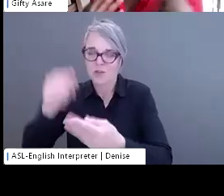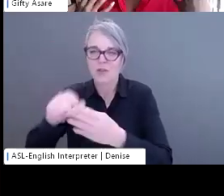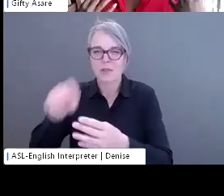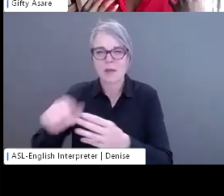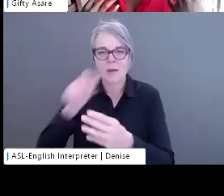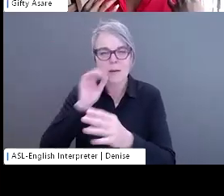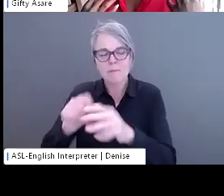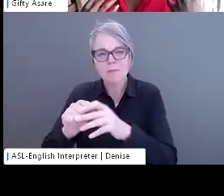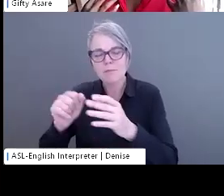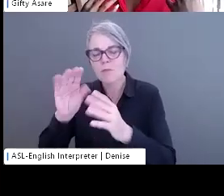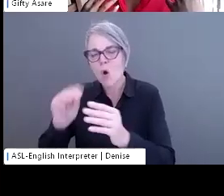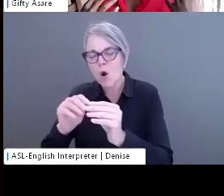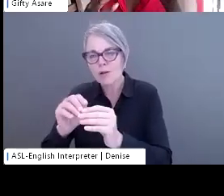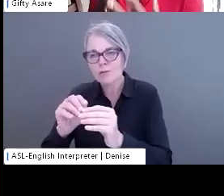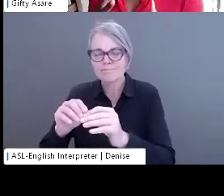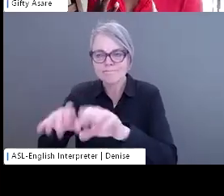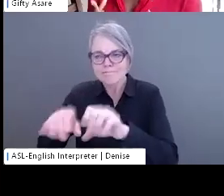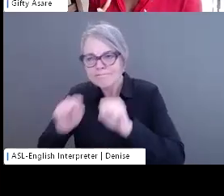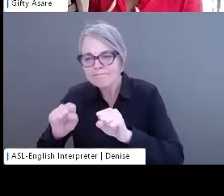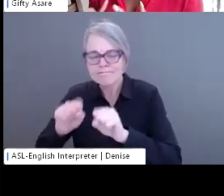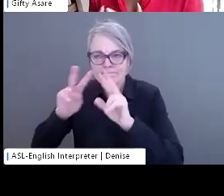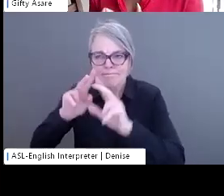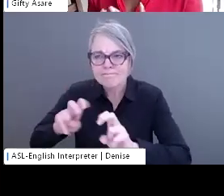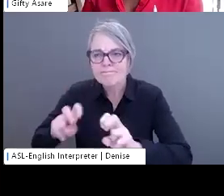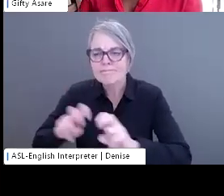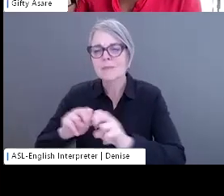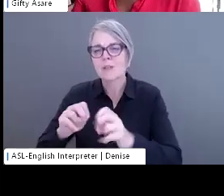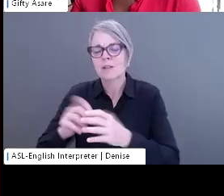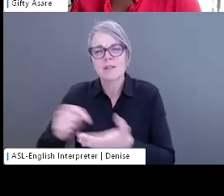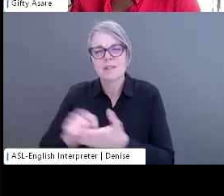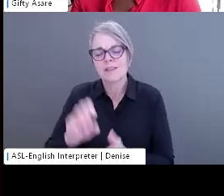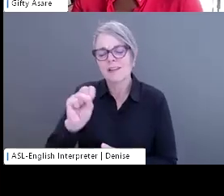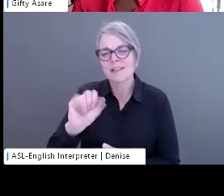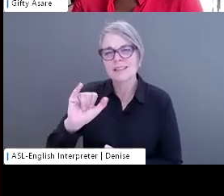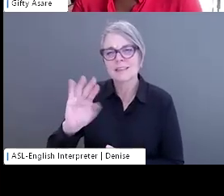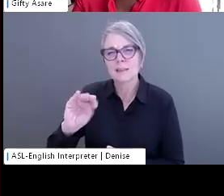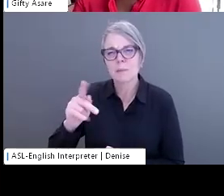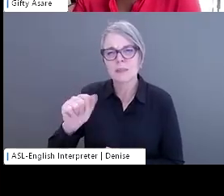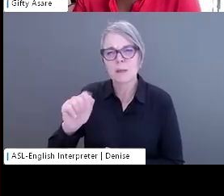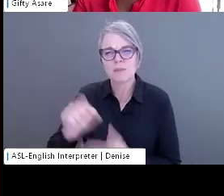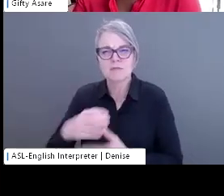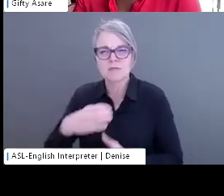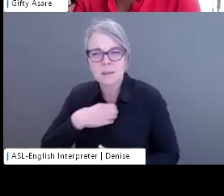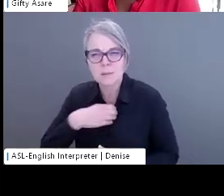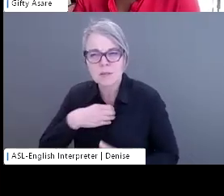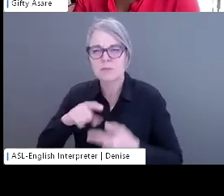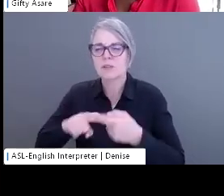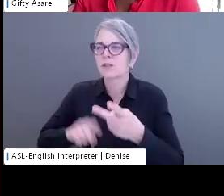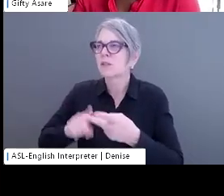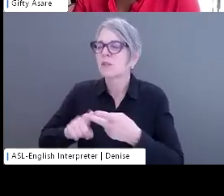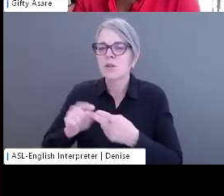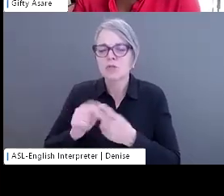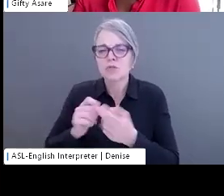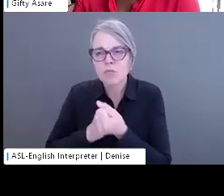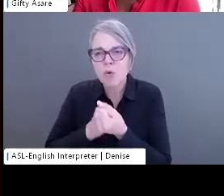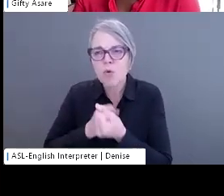also what support tools and services might be helpful for that specific mechanism